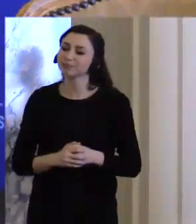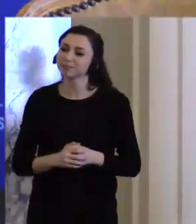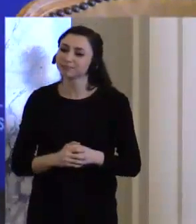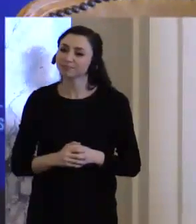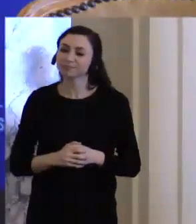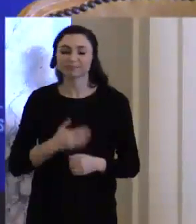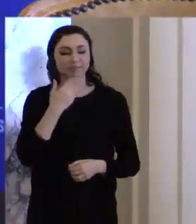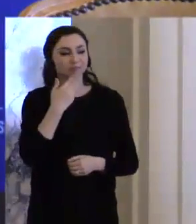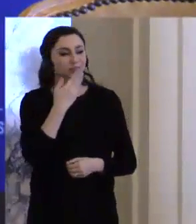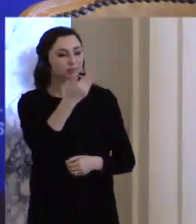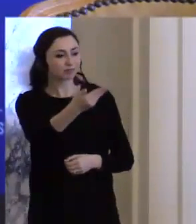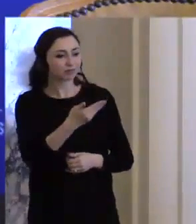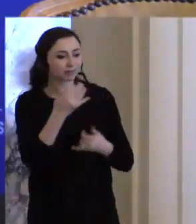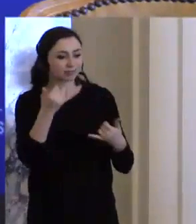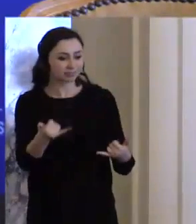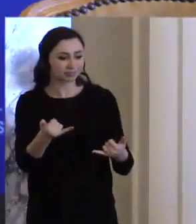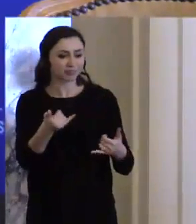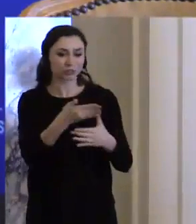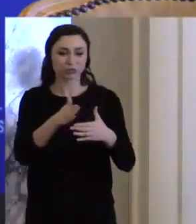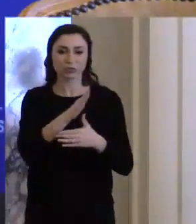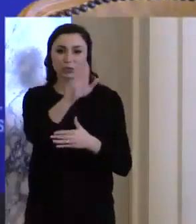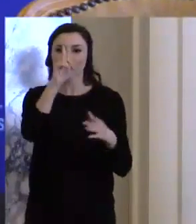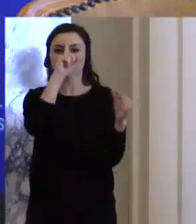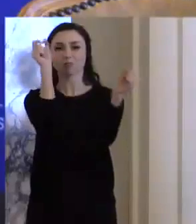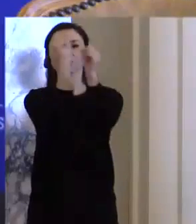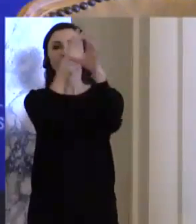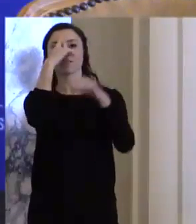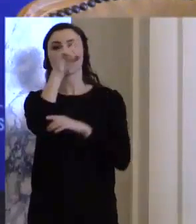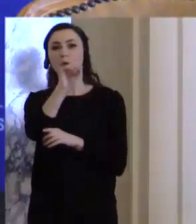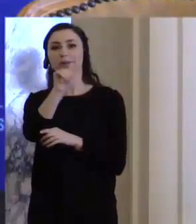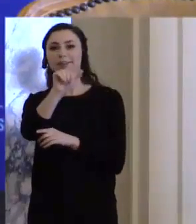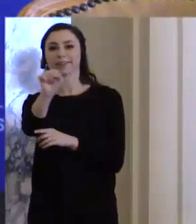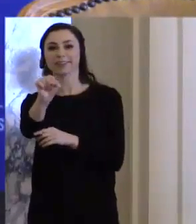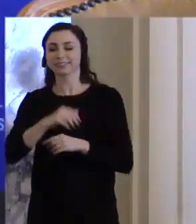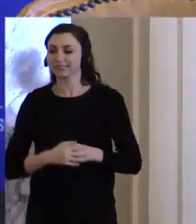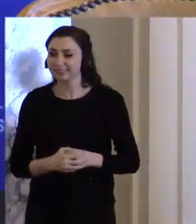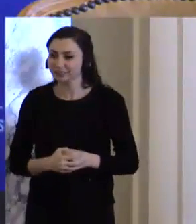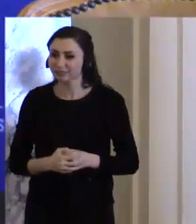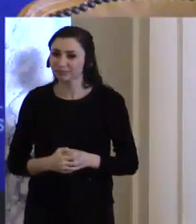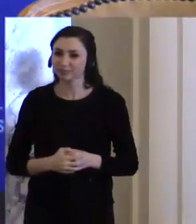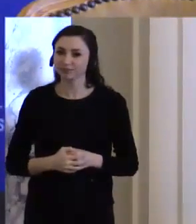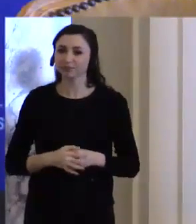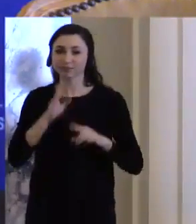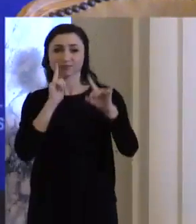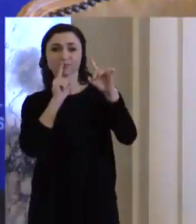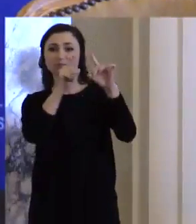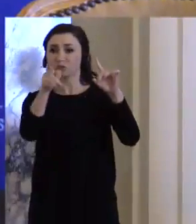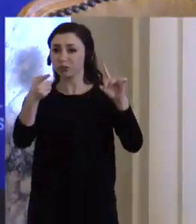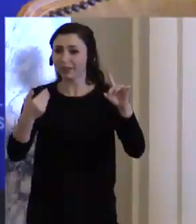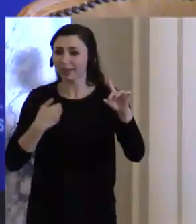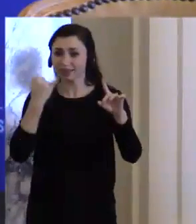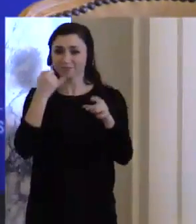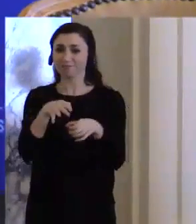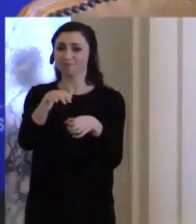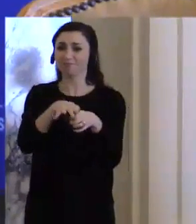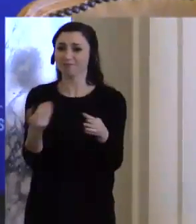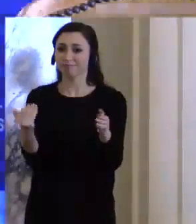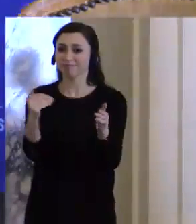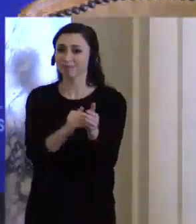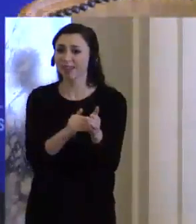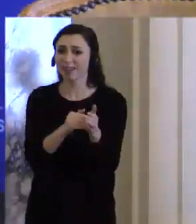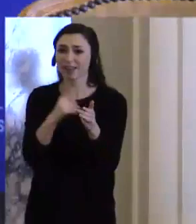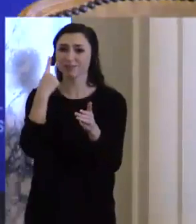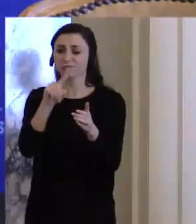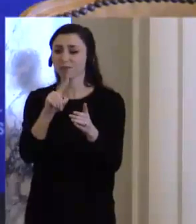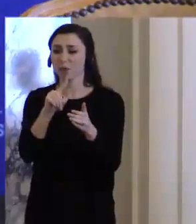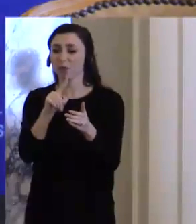share with civil society organizations your vision for the OAS and the initiatives that you would undertake should you be re-elected to the post